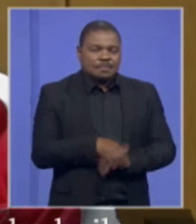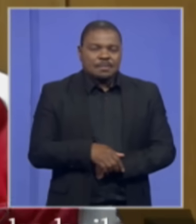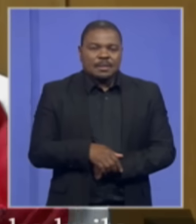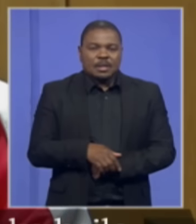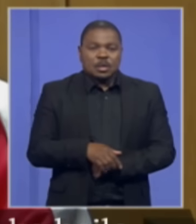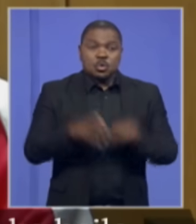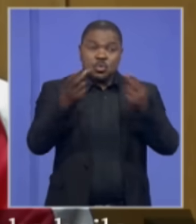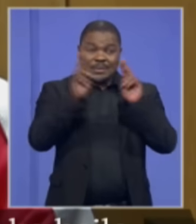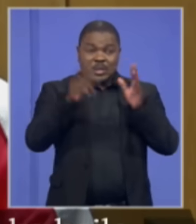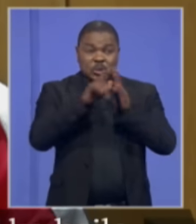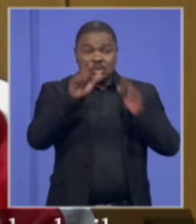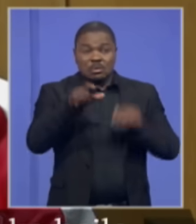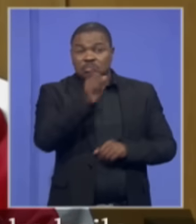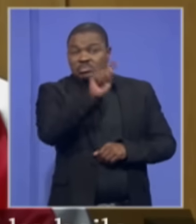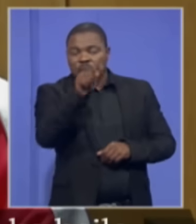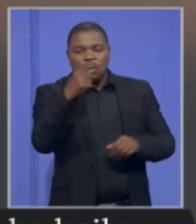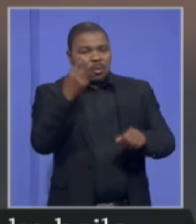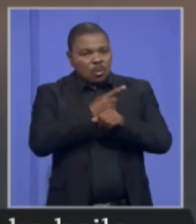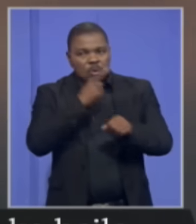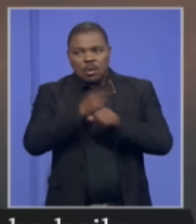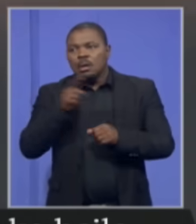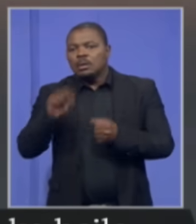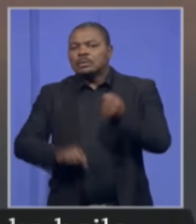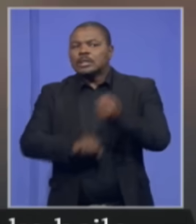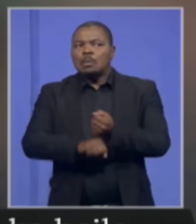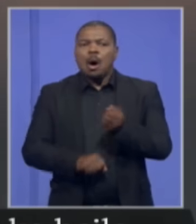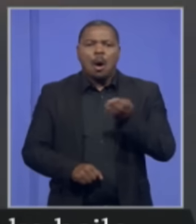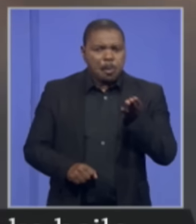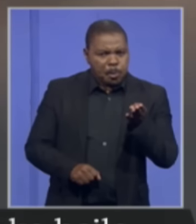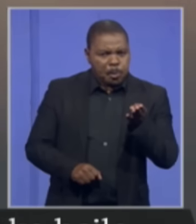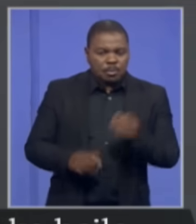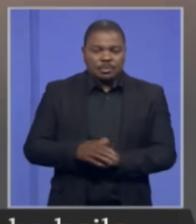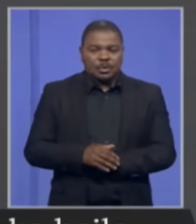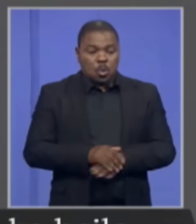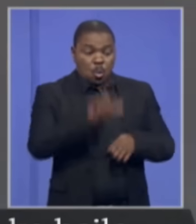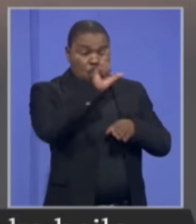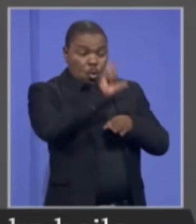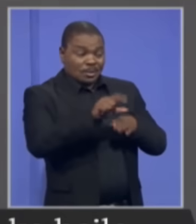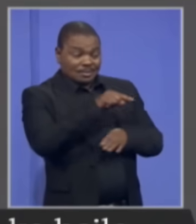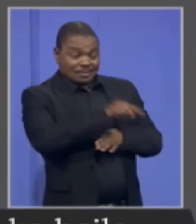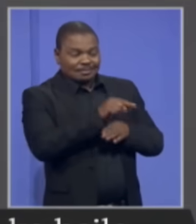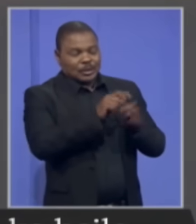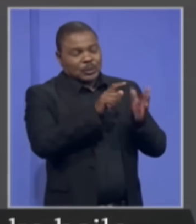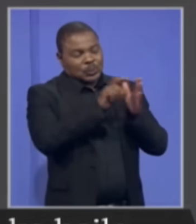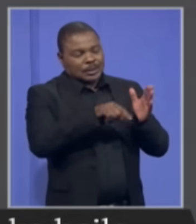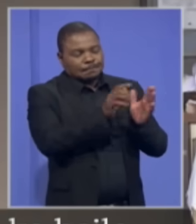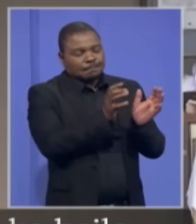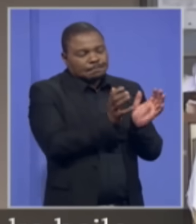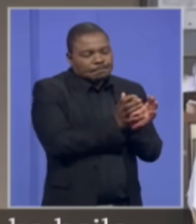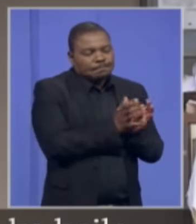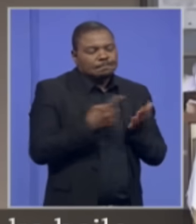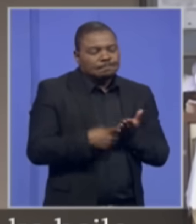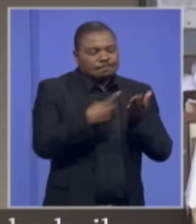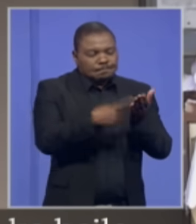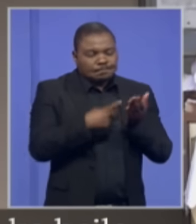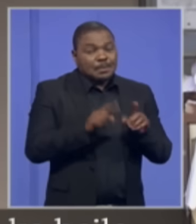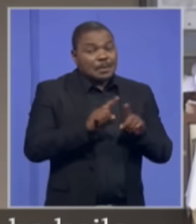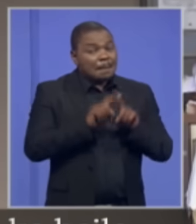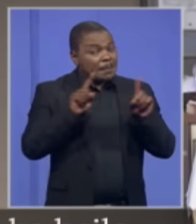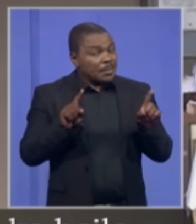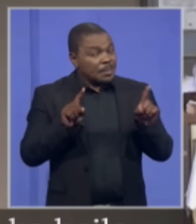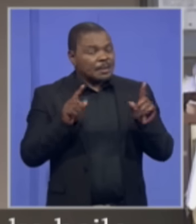it comes to university students, they are always considered. Baetapele ba college ba ne ba tshwere dikopano mabapi le sena empa le